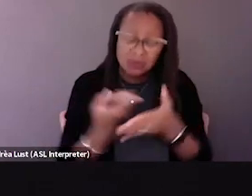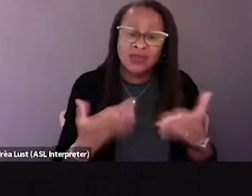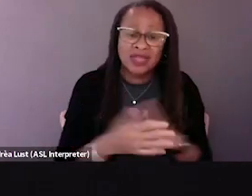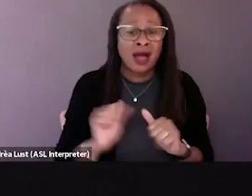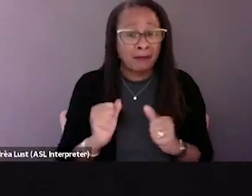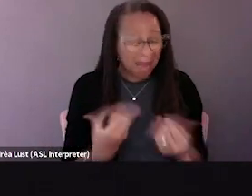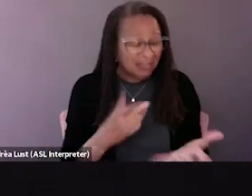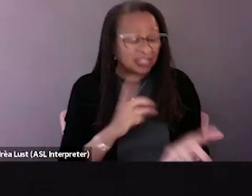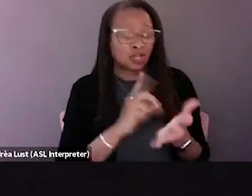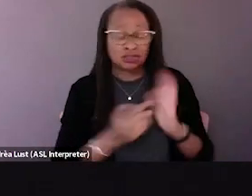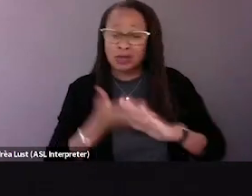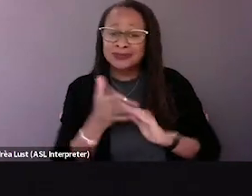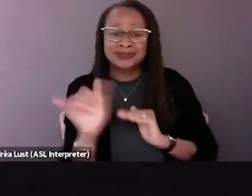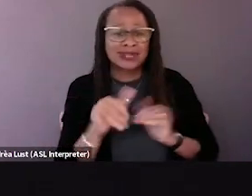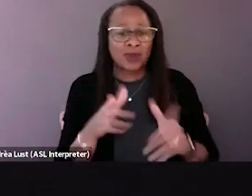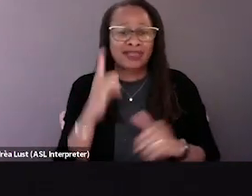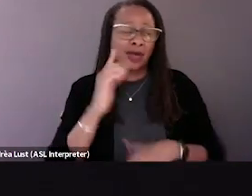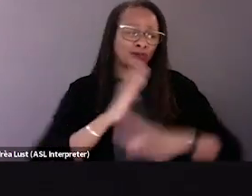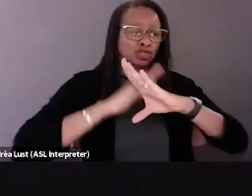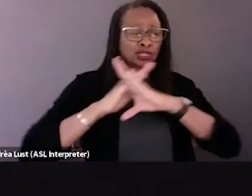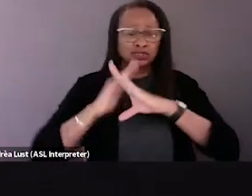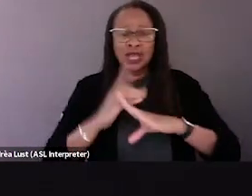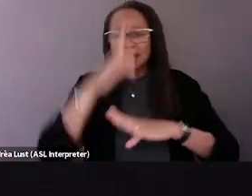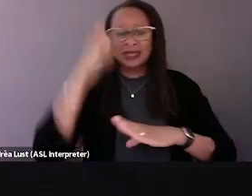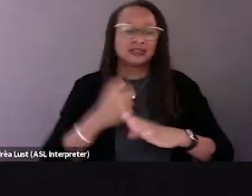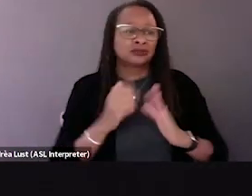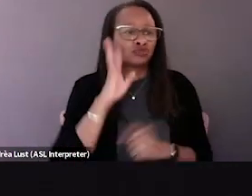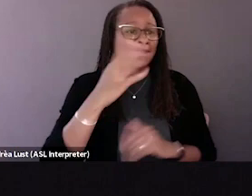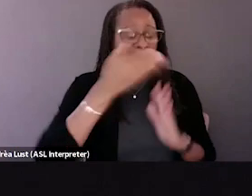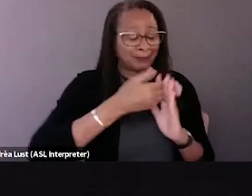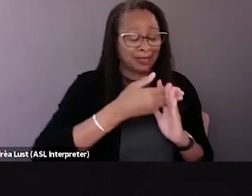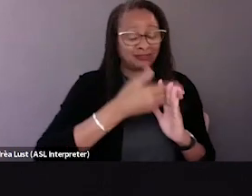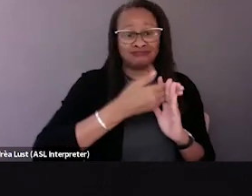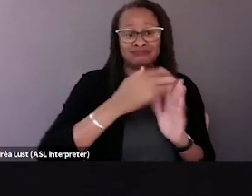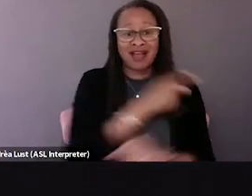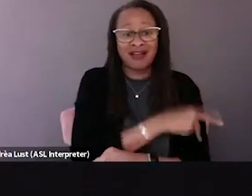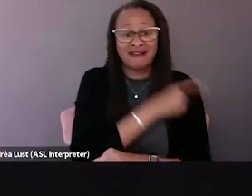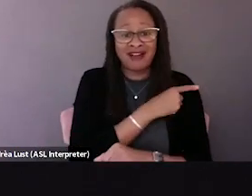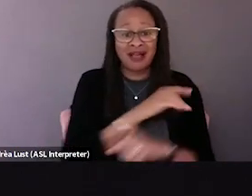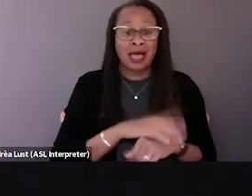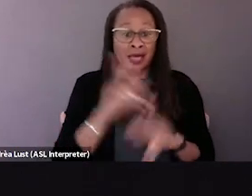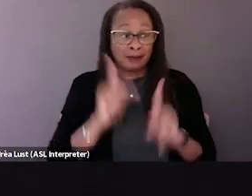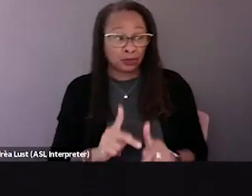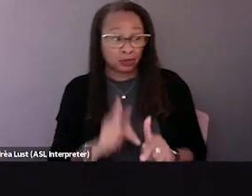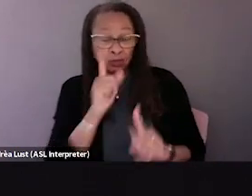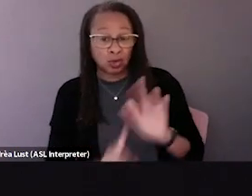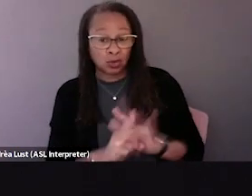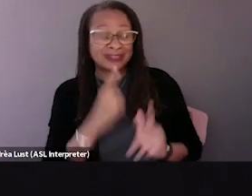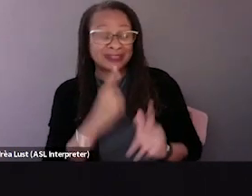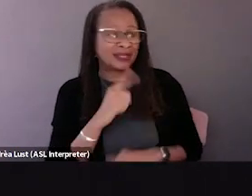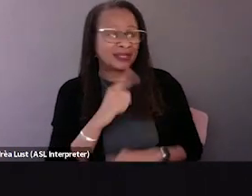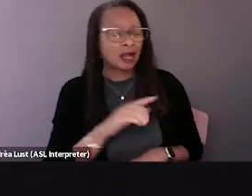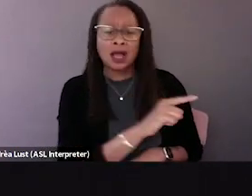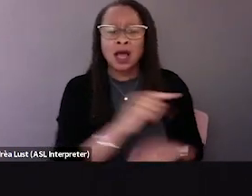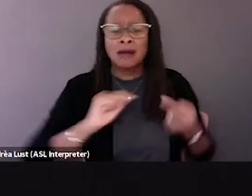They thought that they were going to be protected because, they created a patient file, and the person that came in said they were